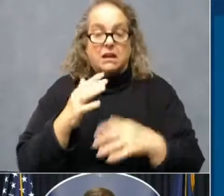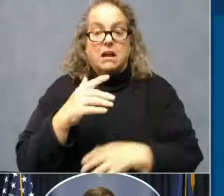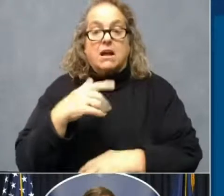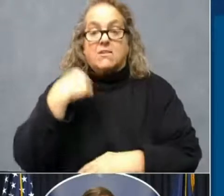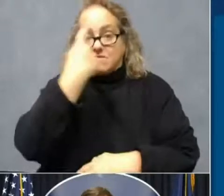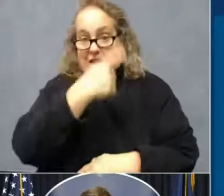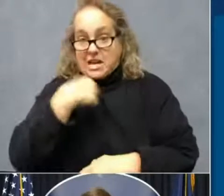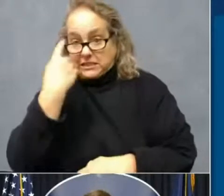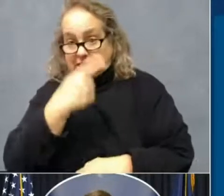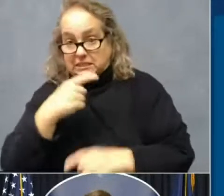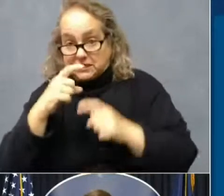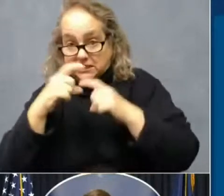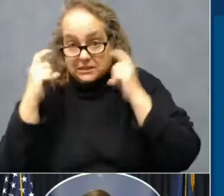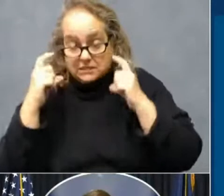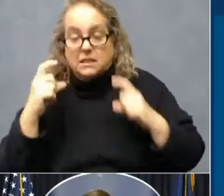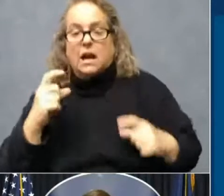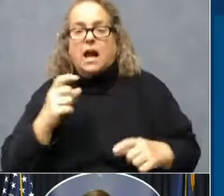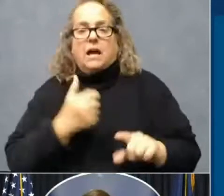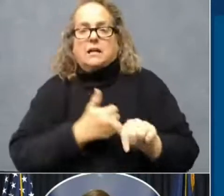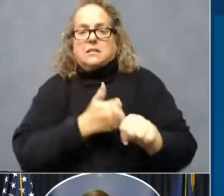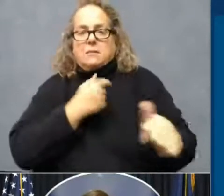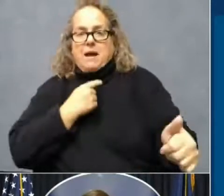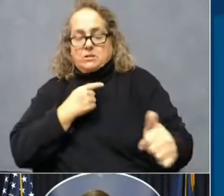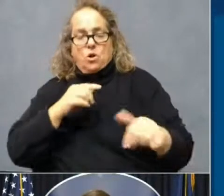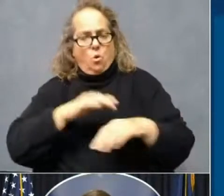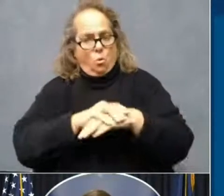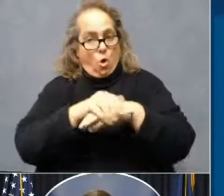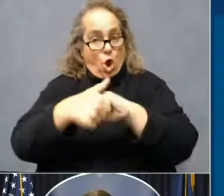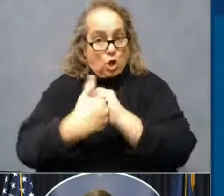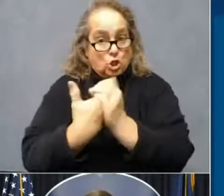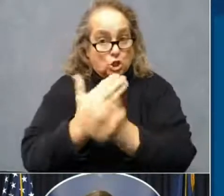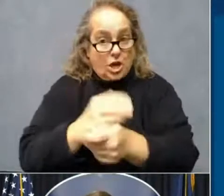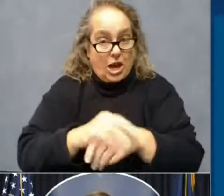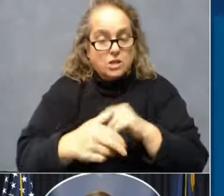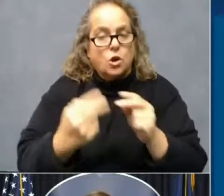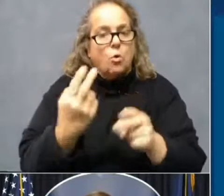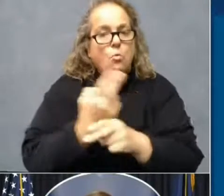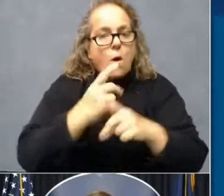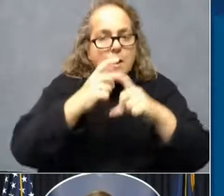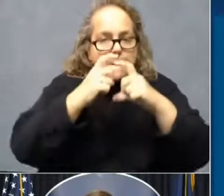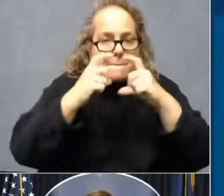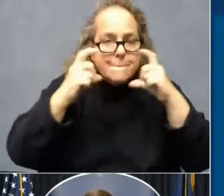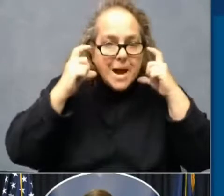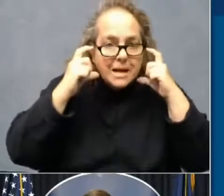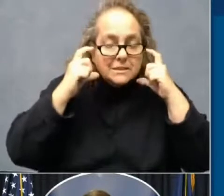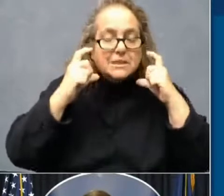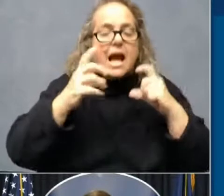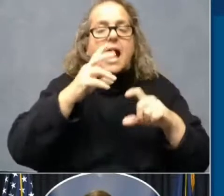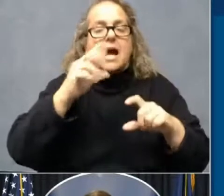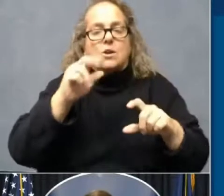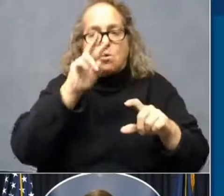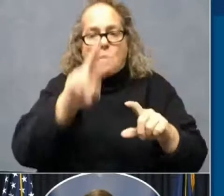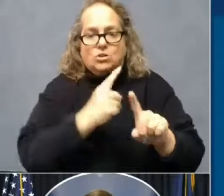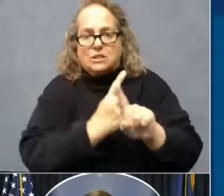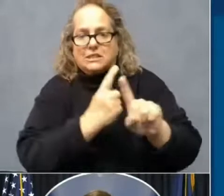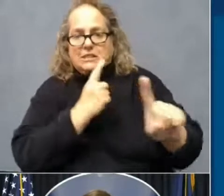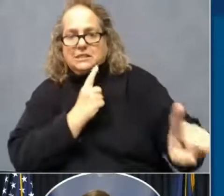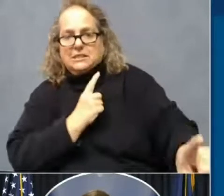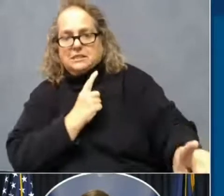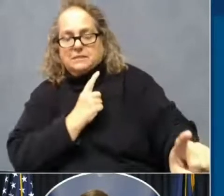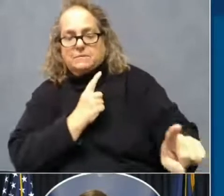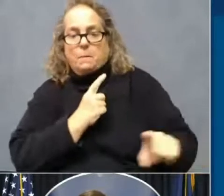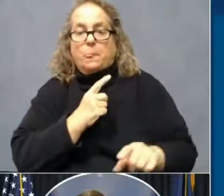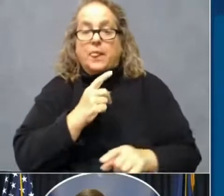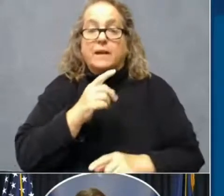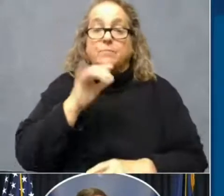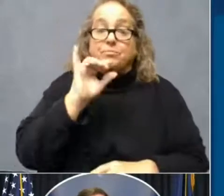hands, wear a mask over your face, and watch your distance. Get Covered 2021 also supports covering yourself and